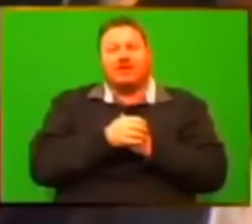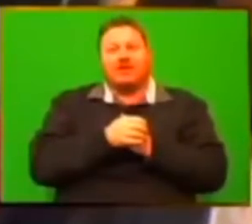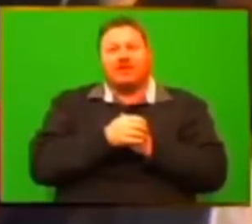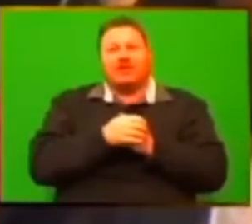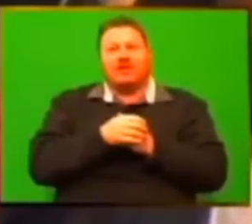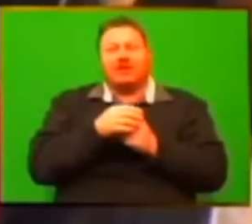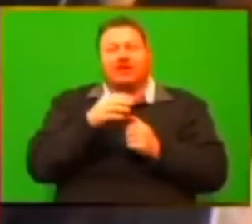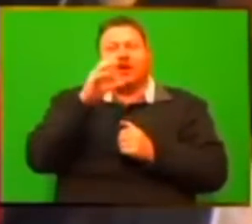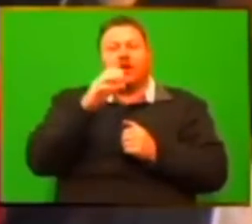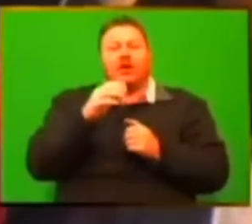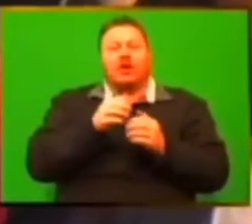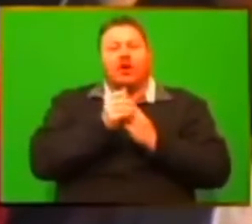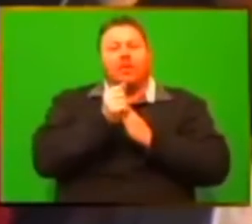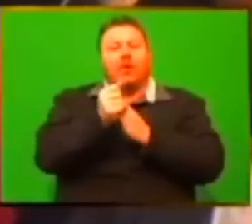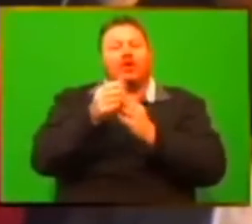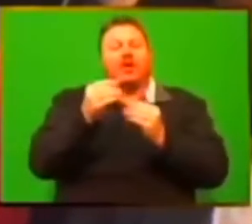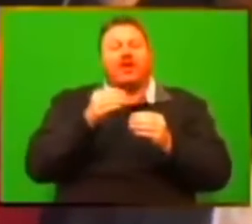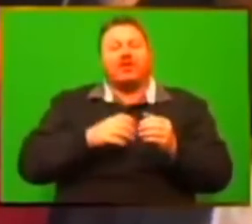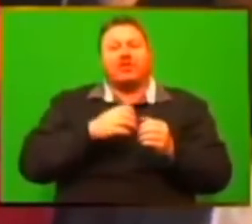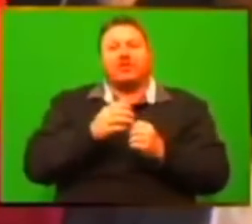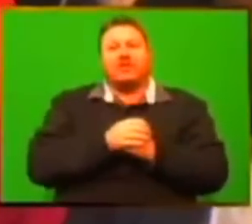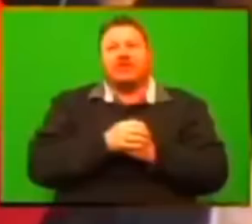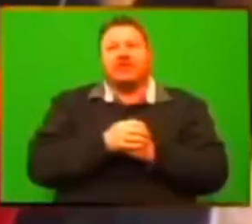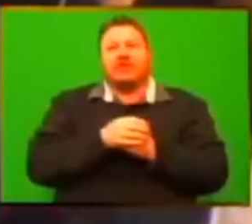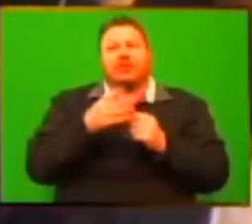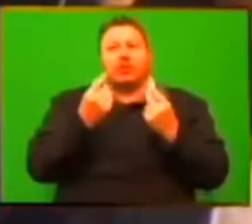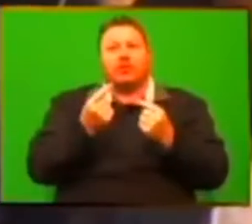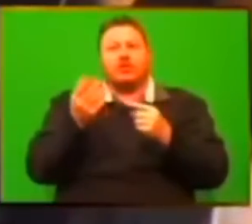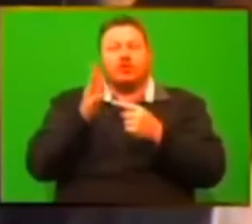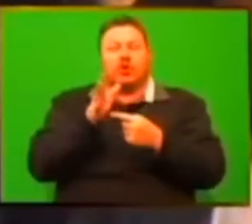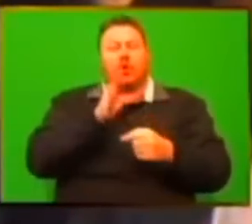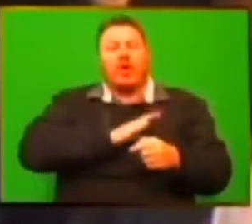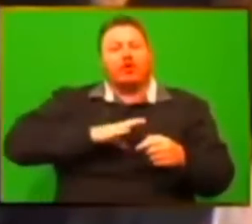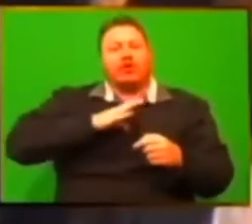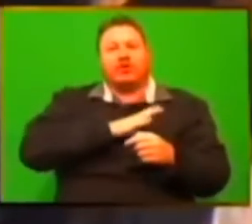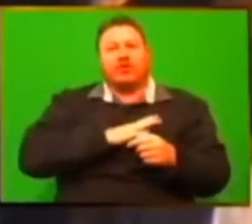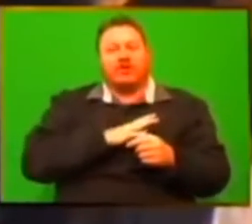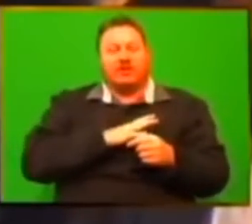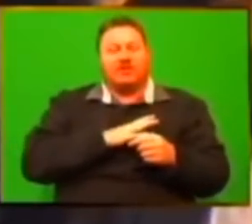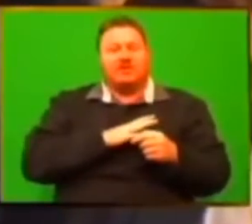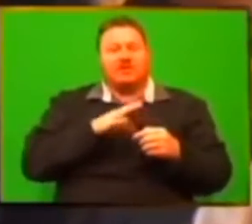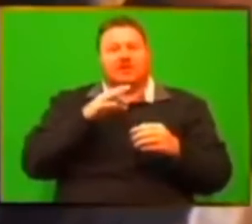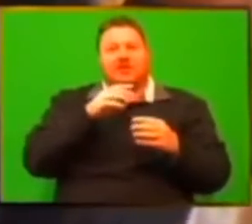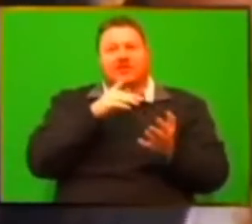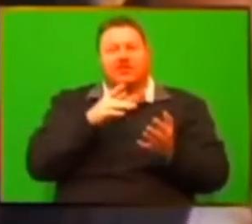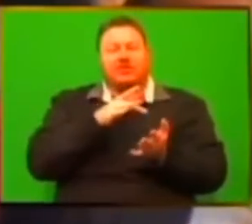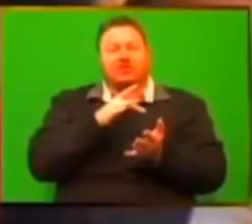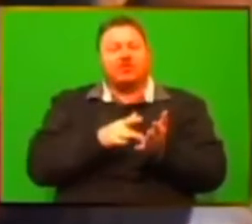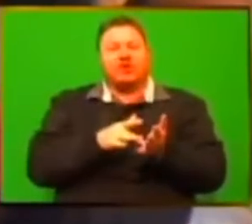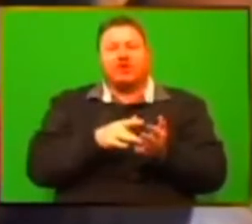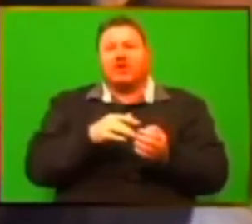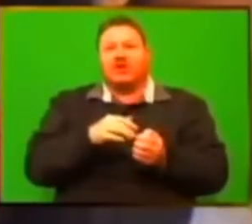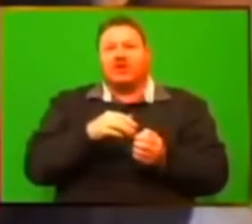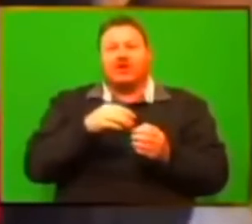is to give a political characterization of a phenomenon. That is a point of debate. It's not casting